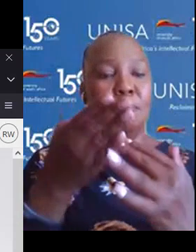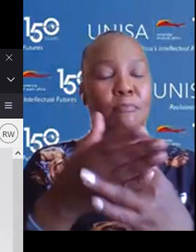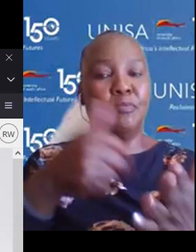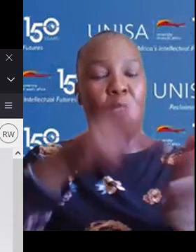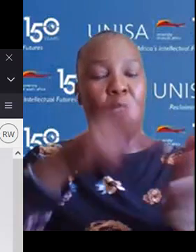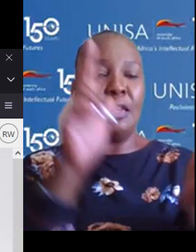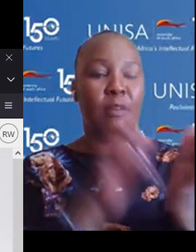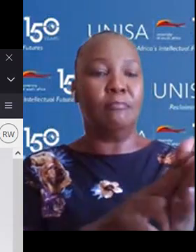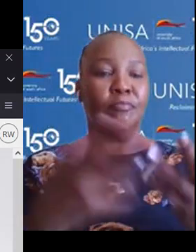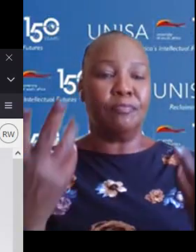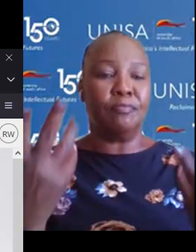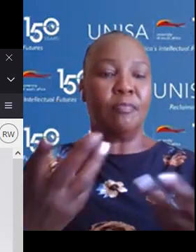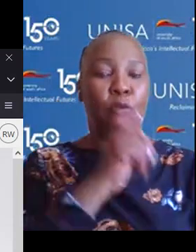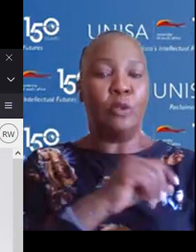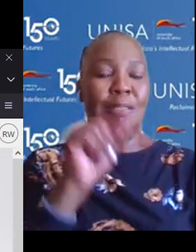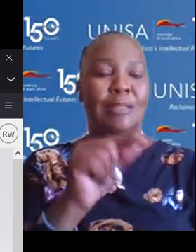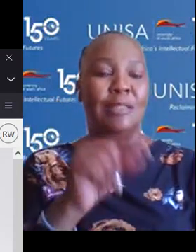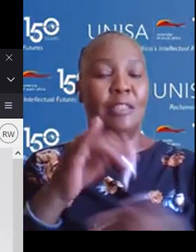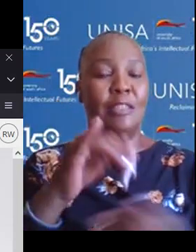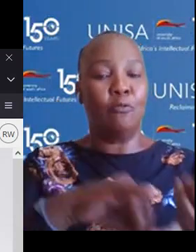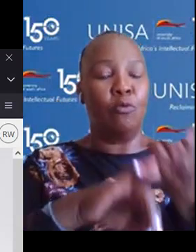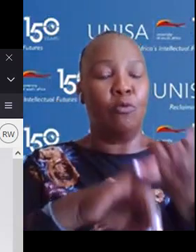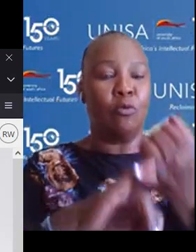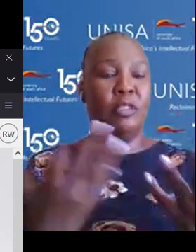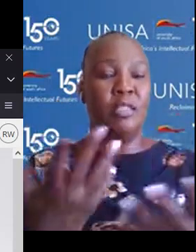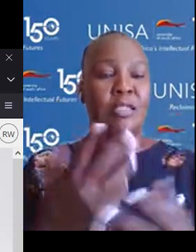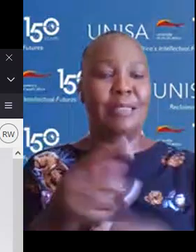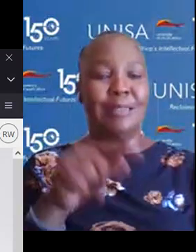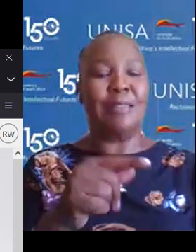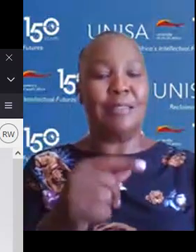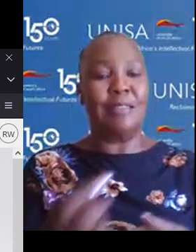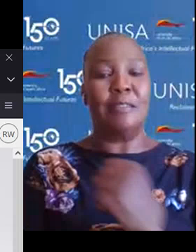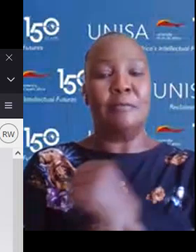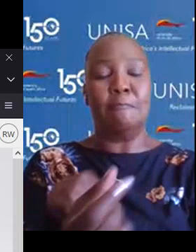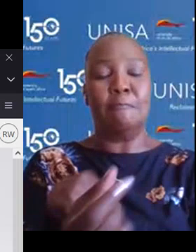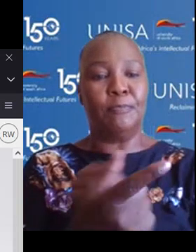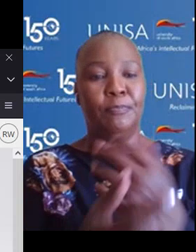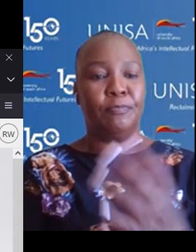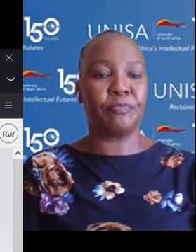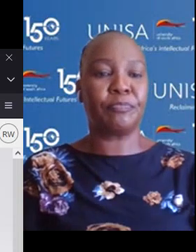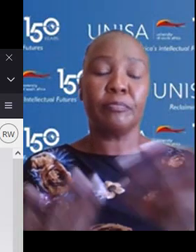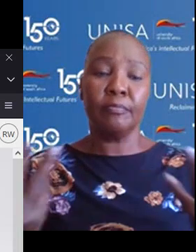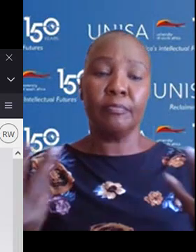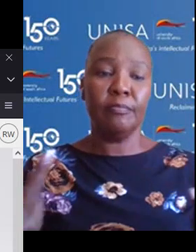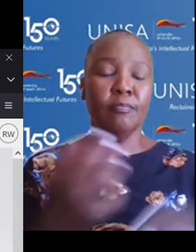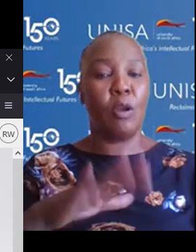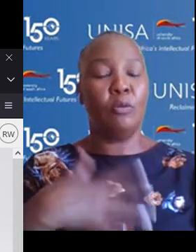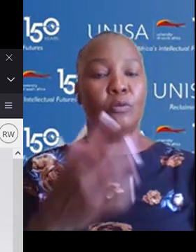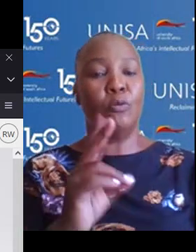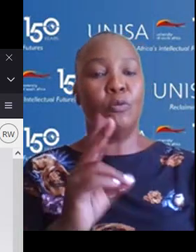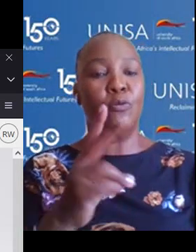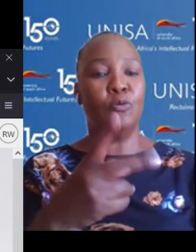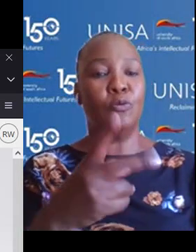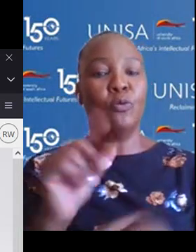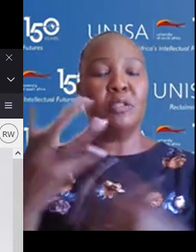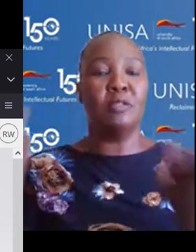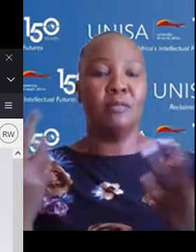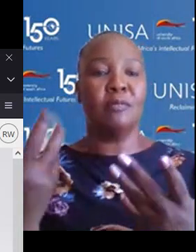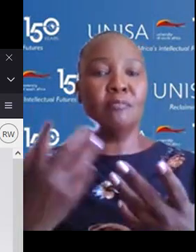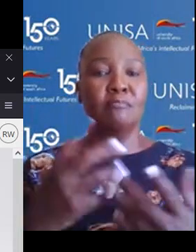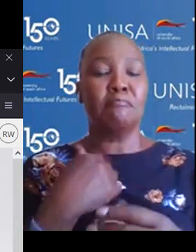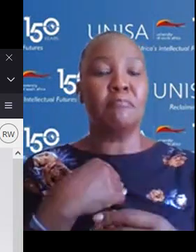will be using in this course, in this series. So what I also want you to do, if you're on